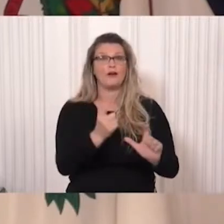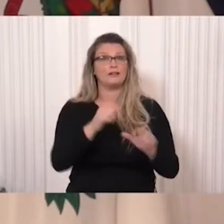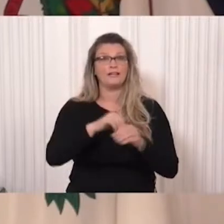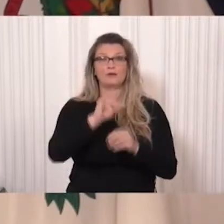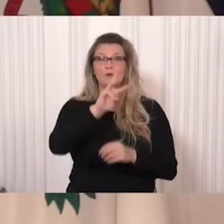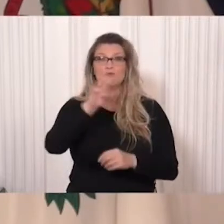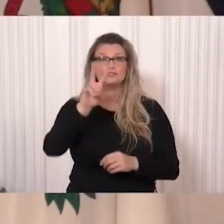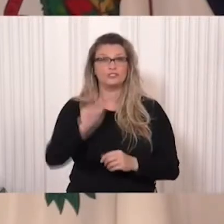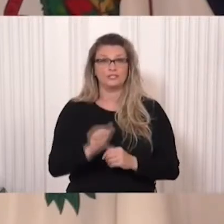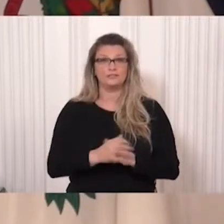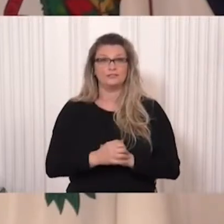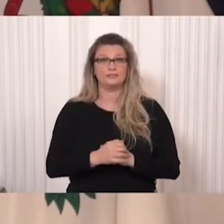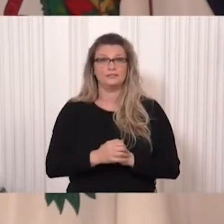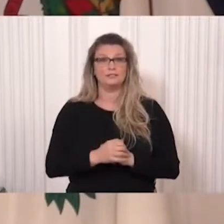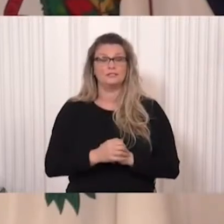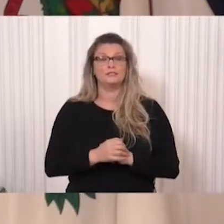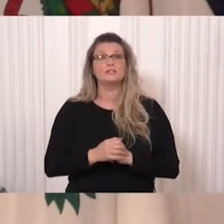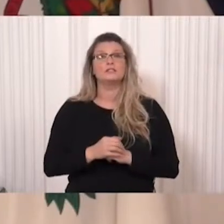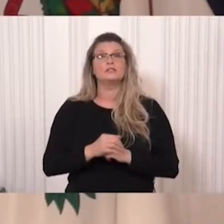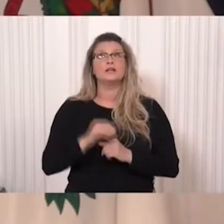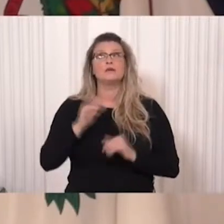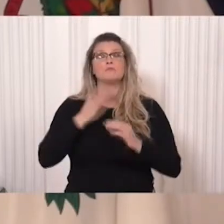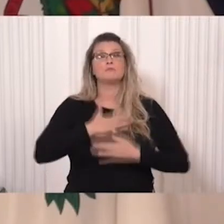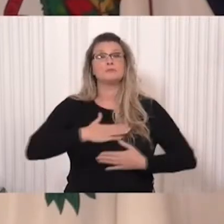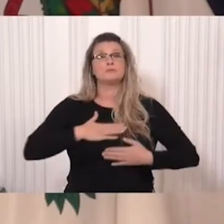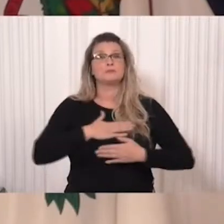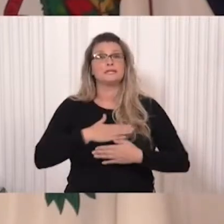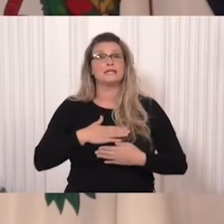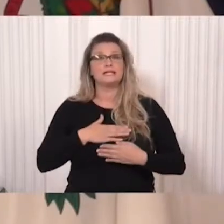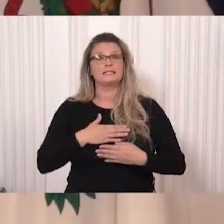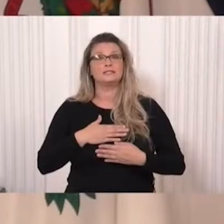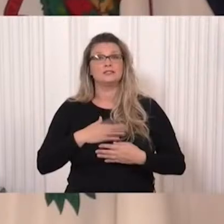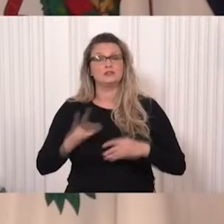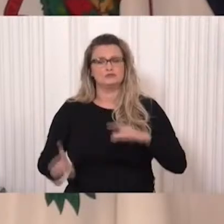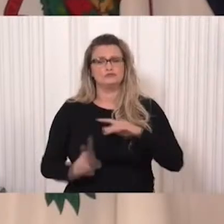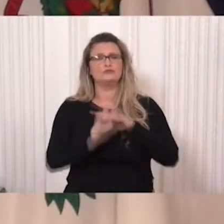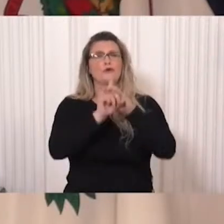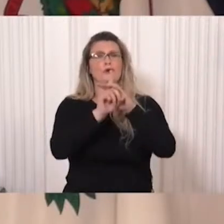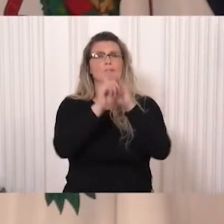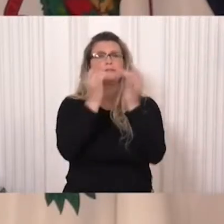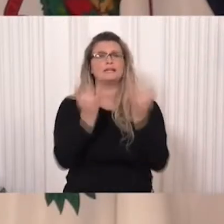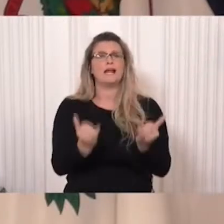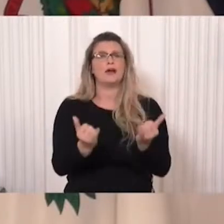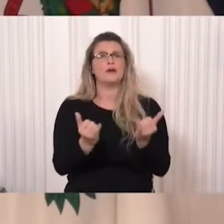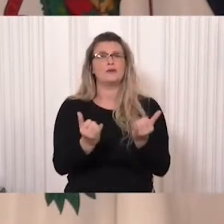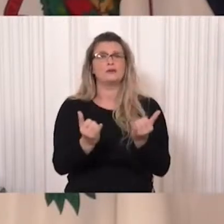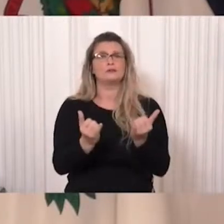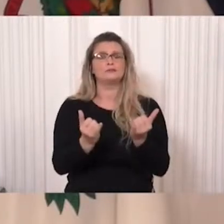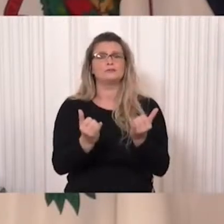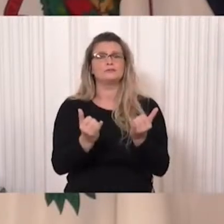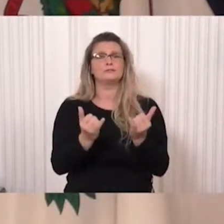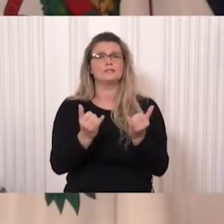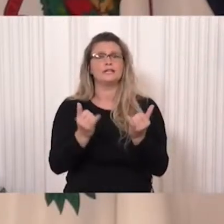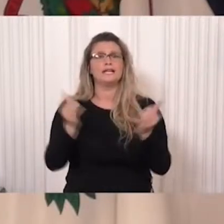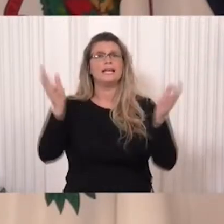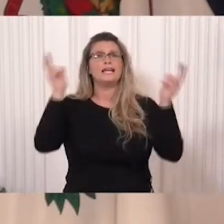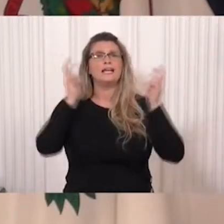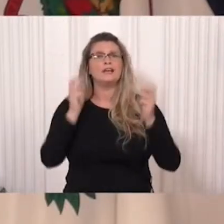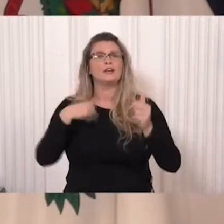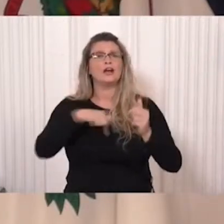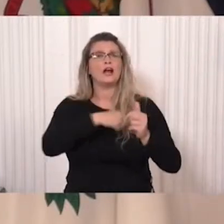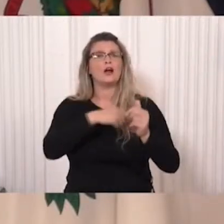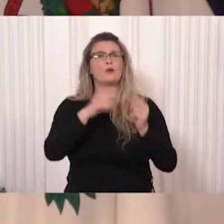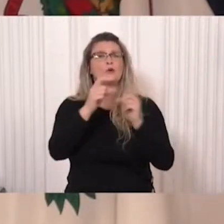great state that you will intervene now and hear our words, as I know you will,